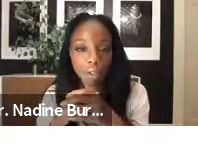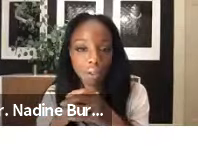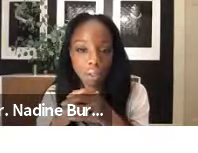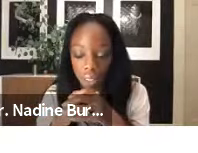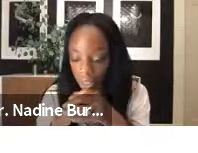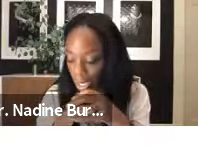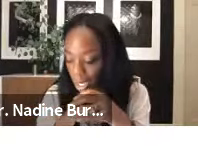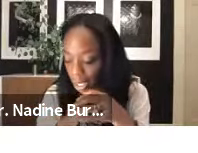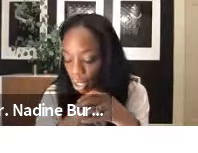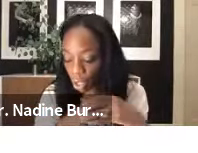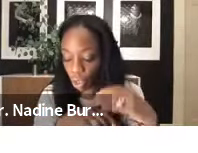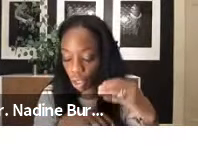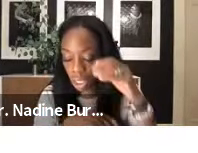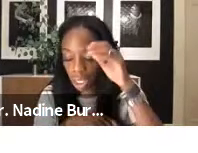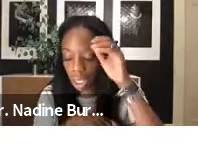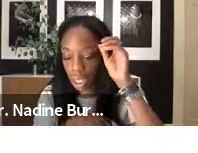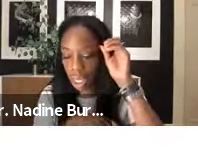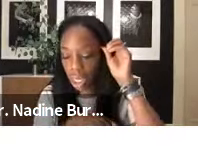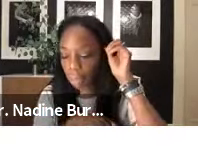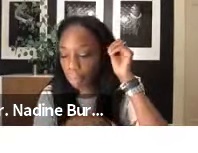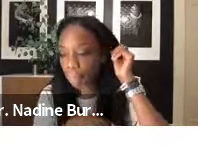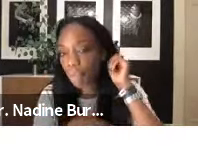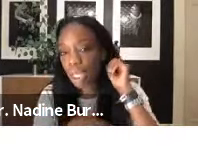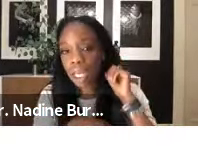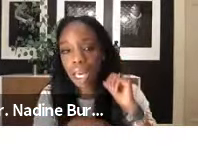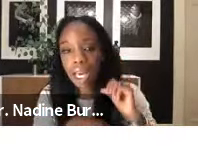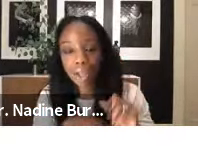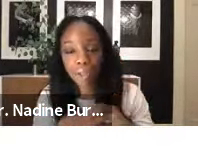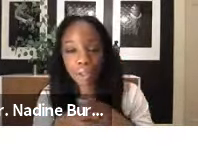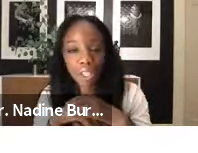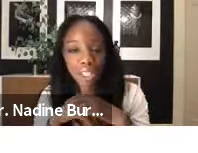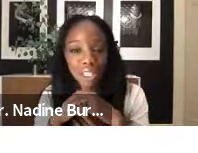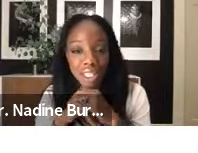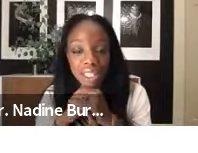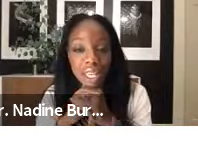committee feels like the